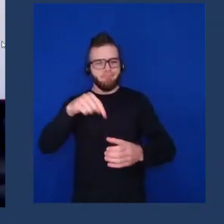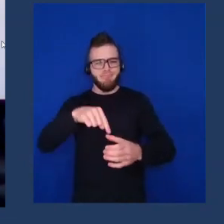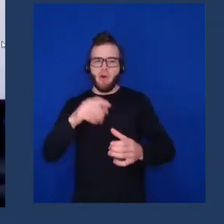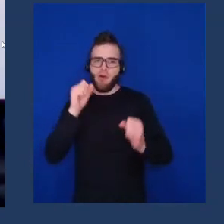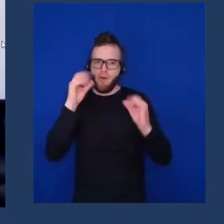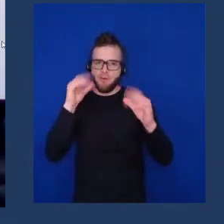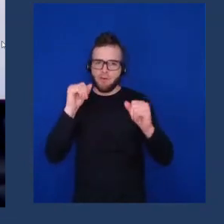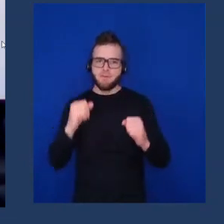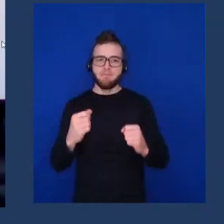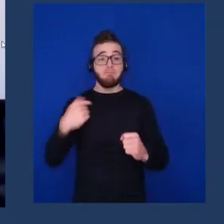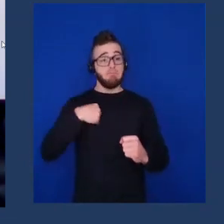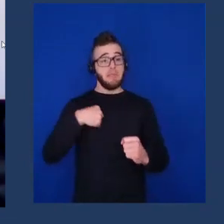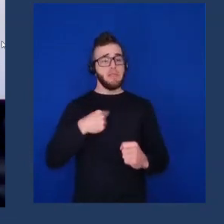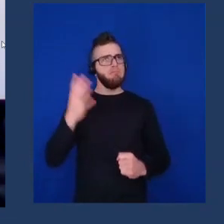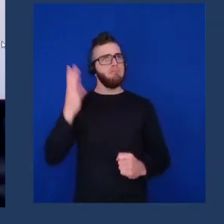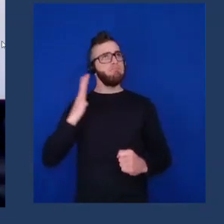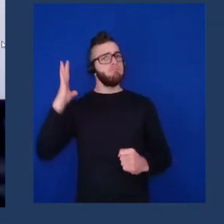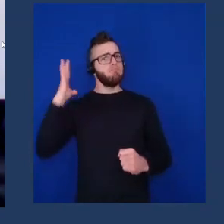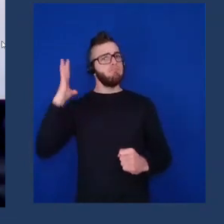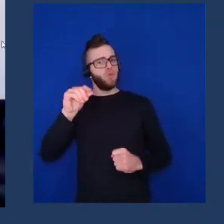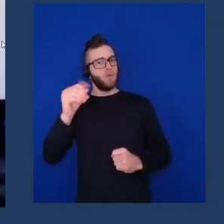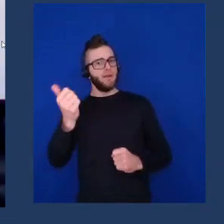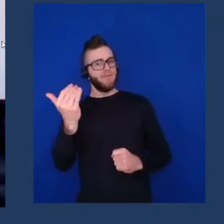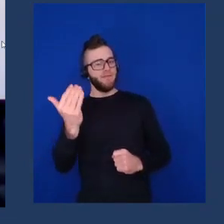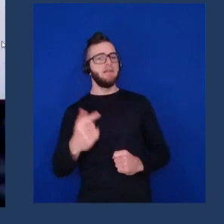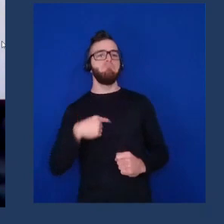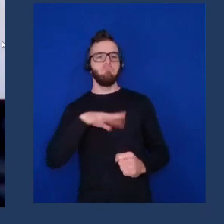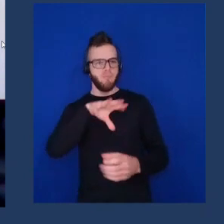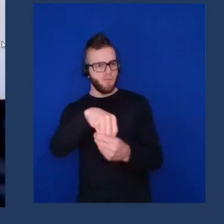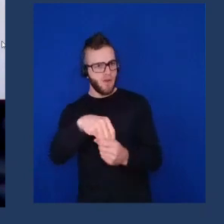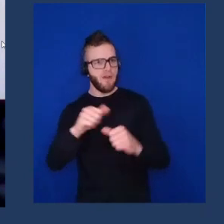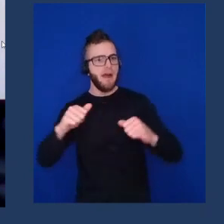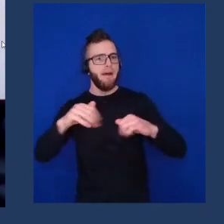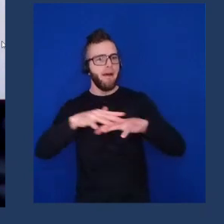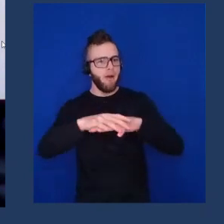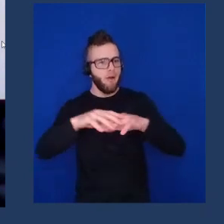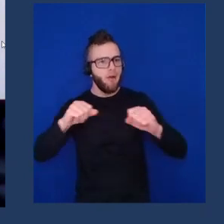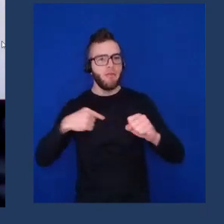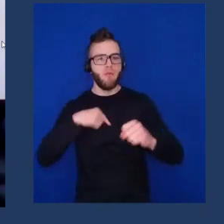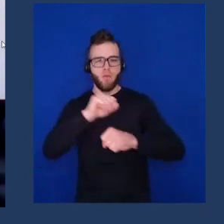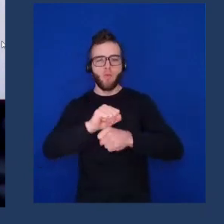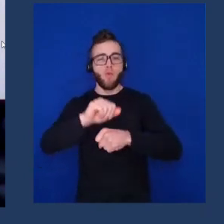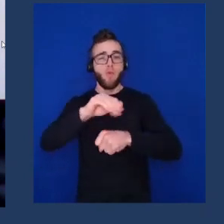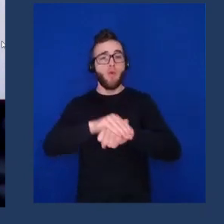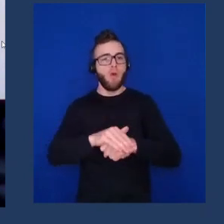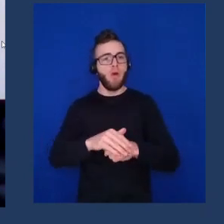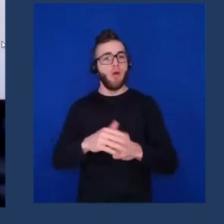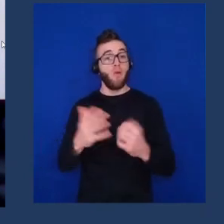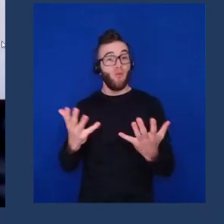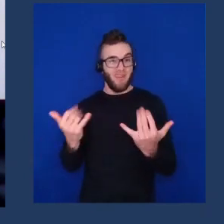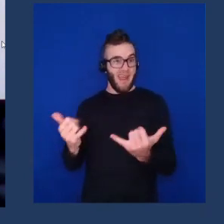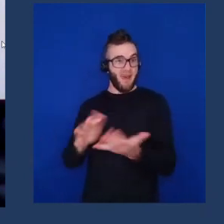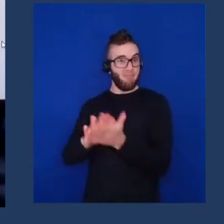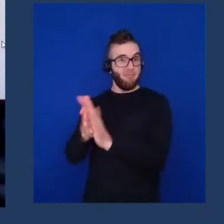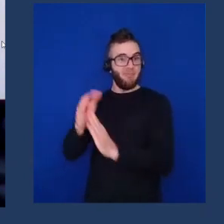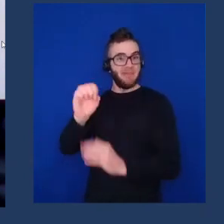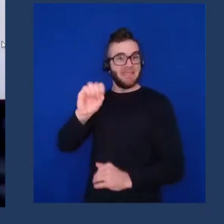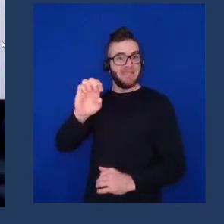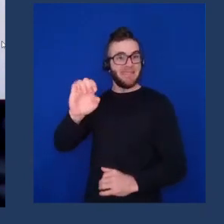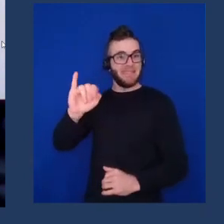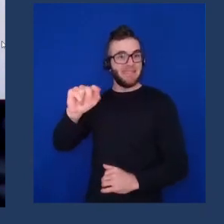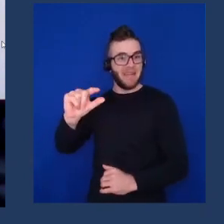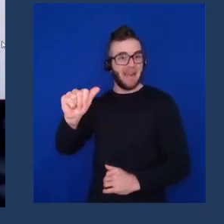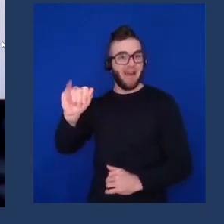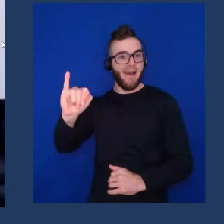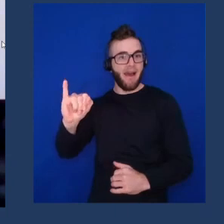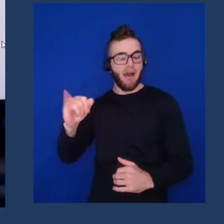in 2015, when participating in a hackathon, was working on what is now Seeing AI. And little did I know that in a short period of time, it's actually going to